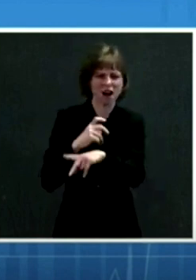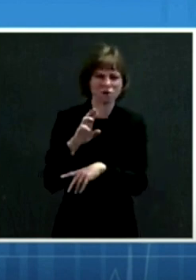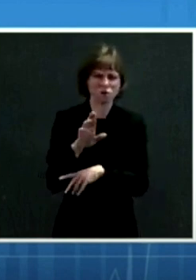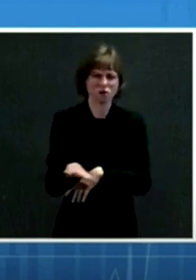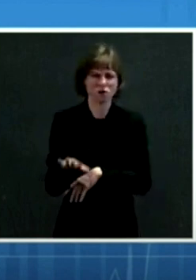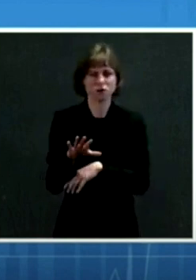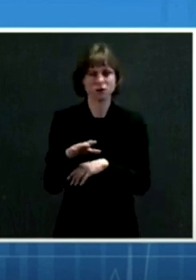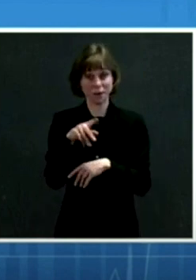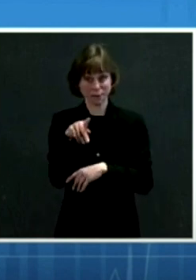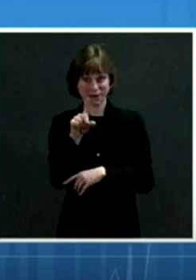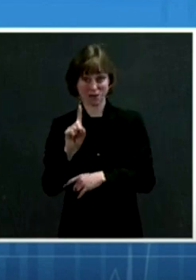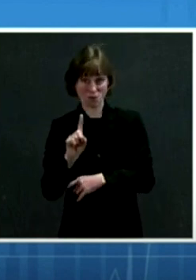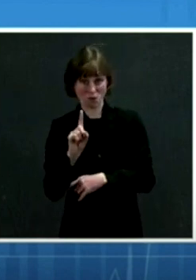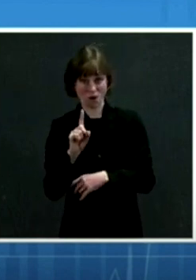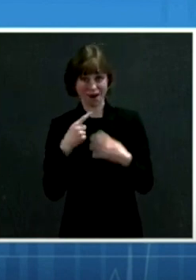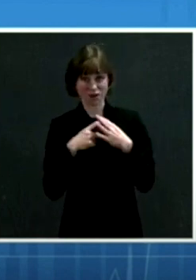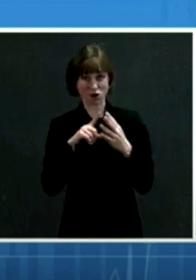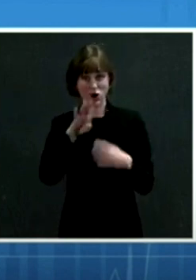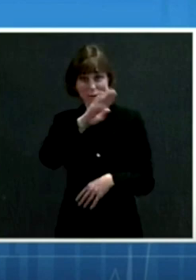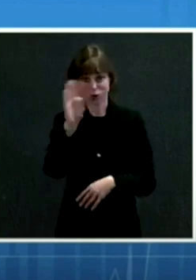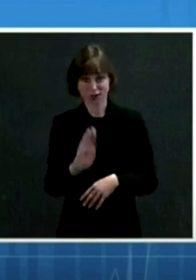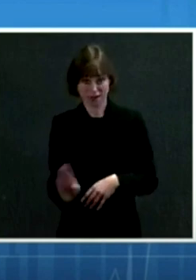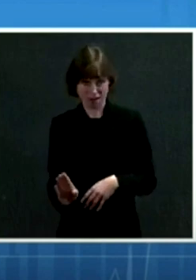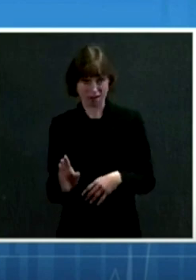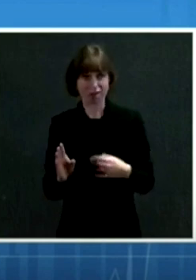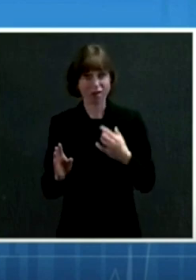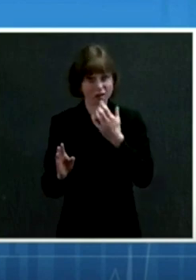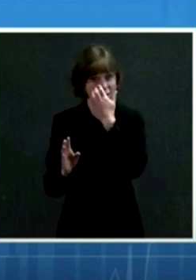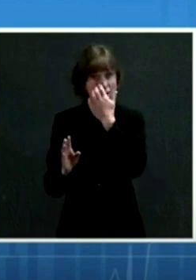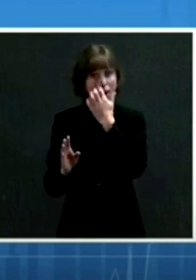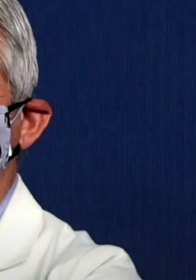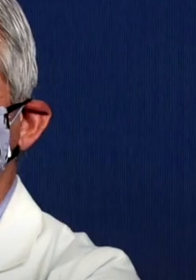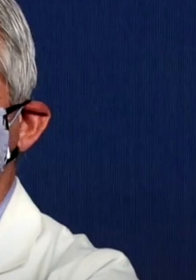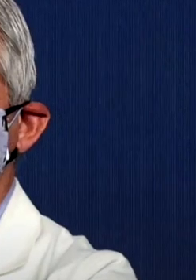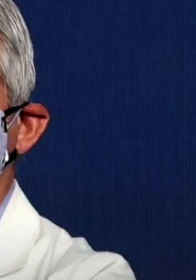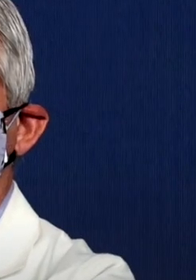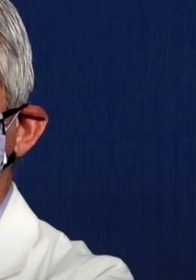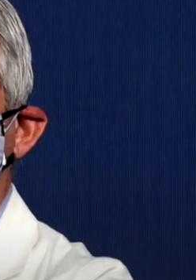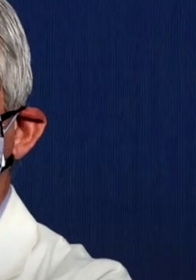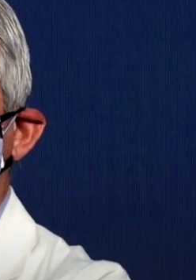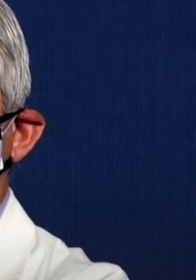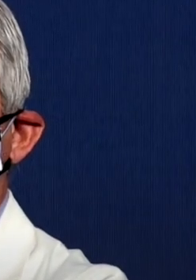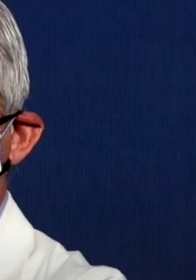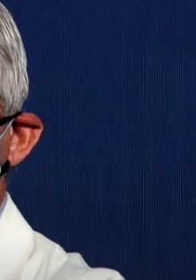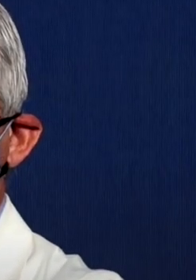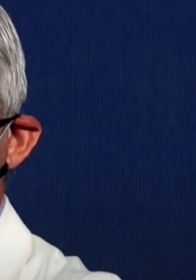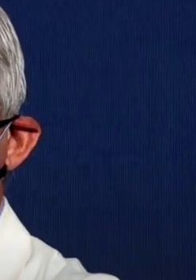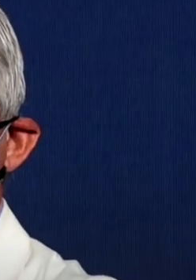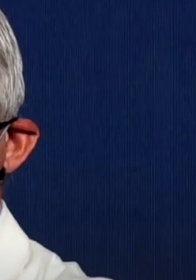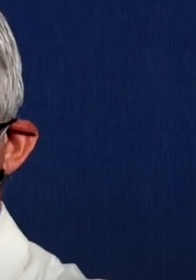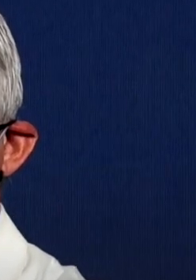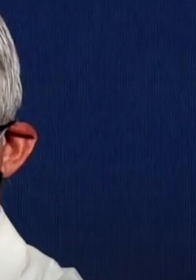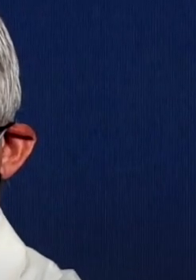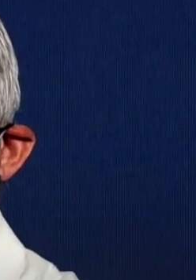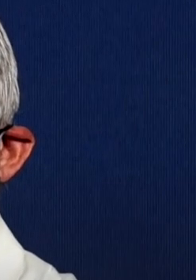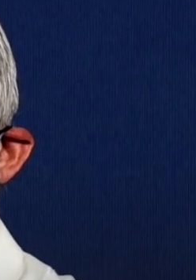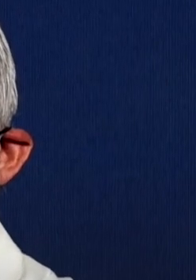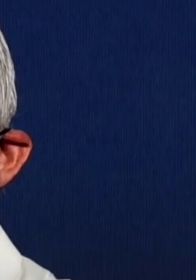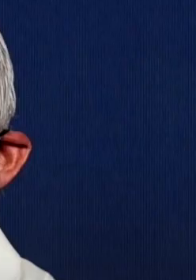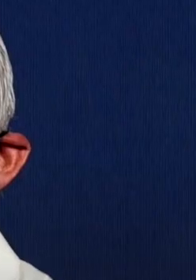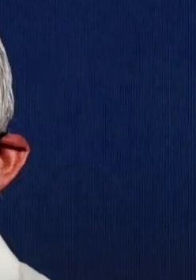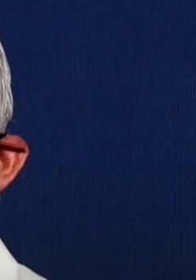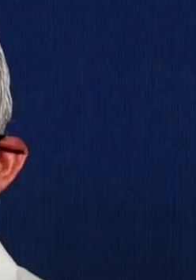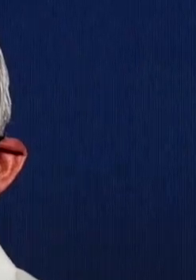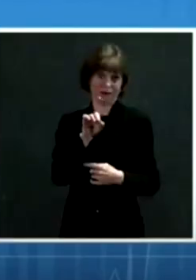also prompted top U.S. infectious disease expert Dr. Anthony Fauci to urge the public to keep wearing masks even after